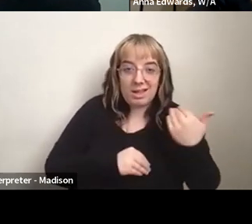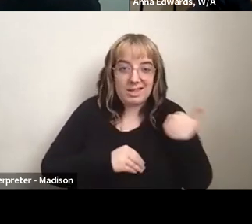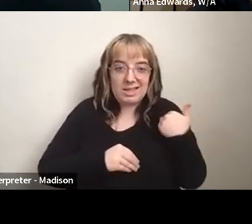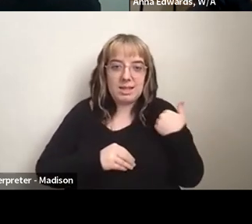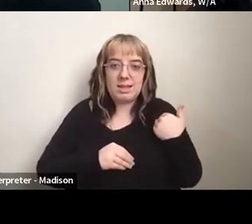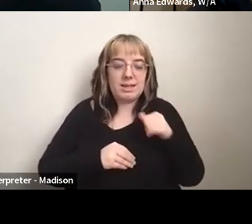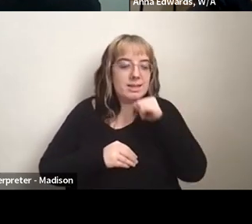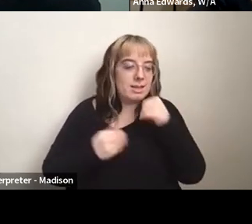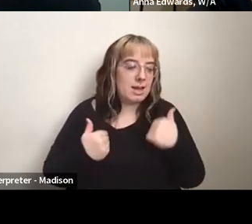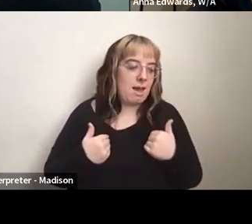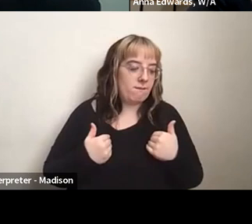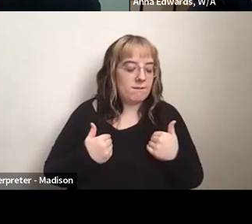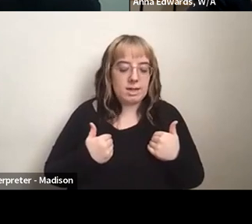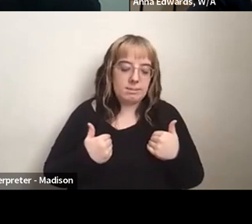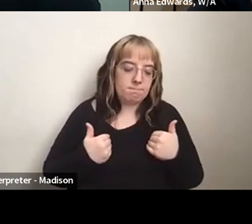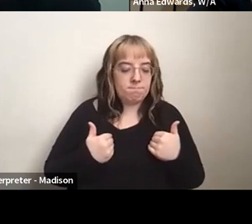that much